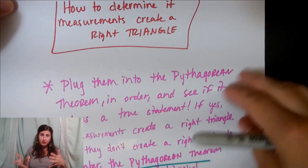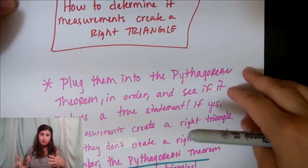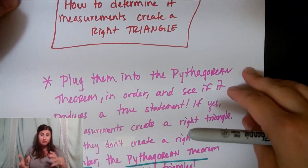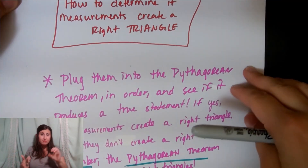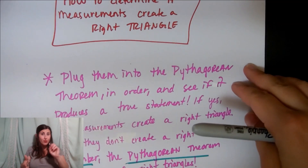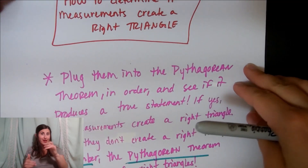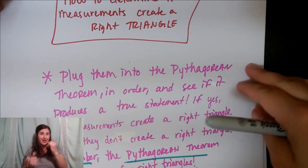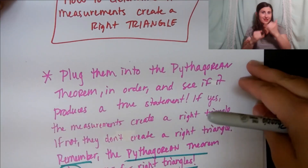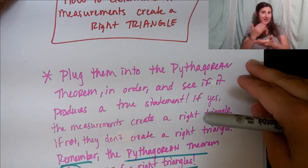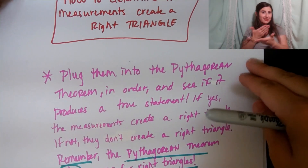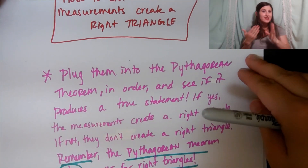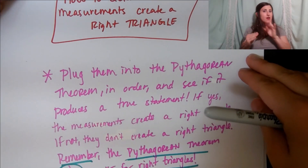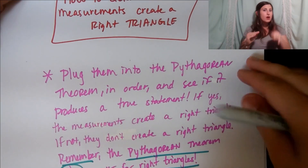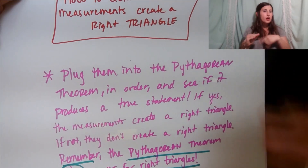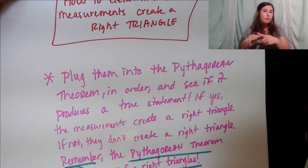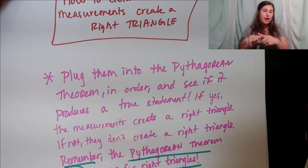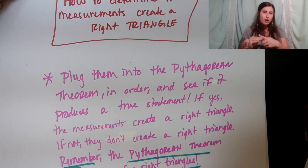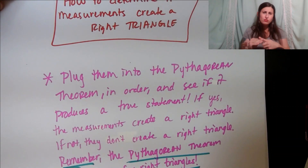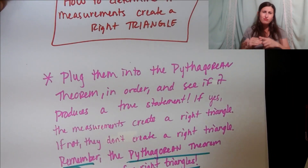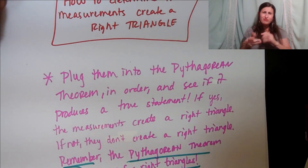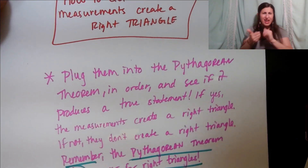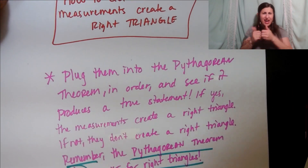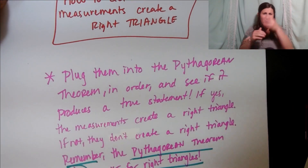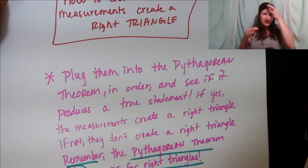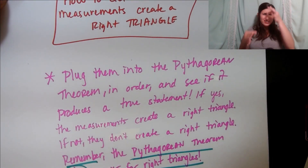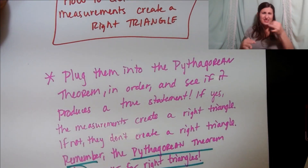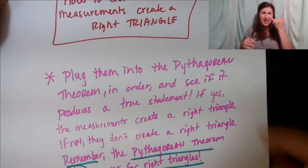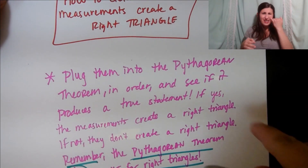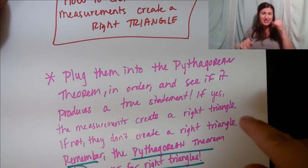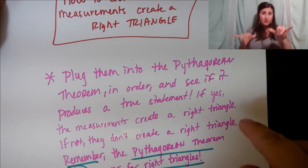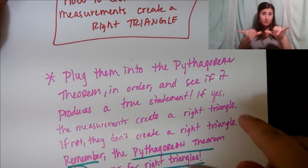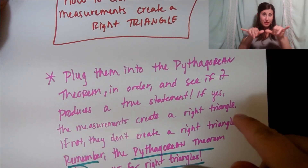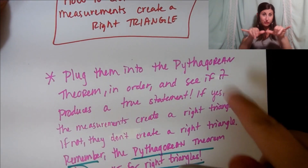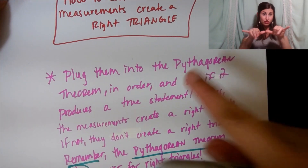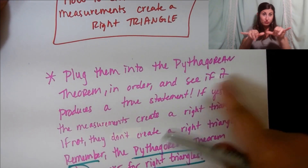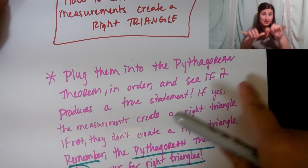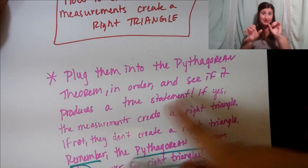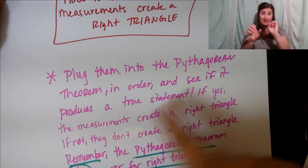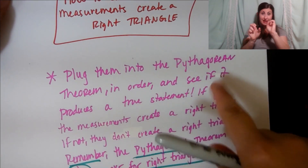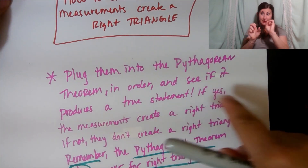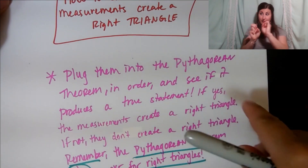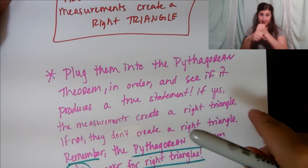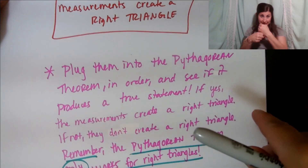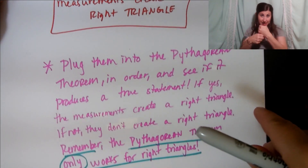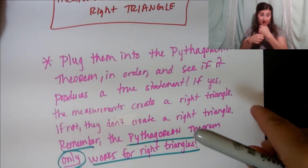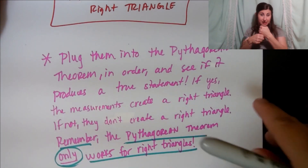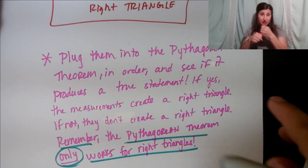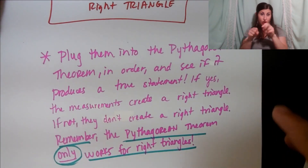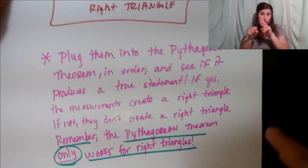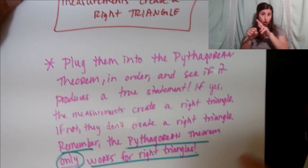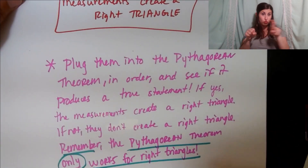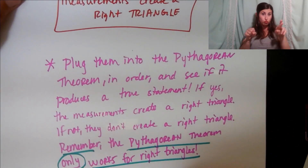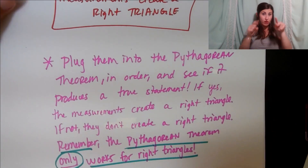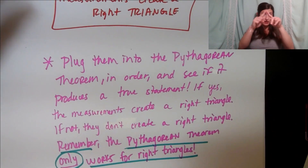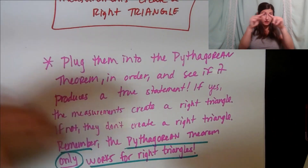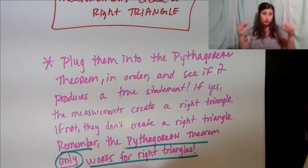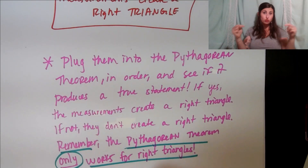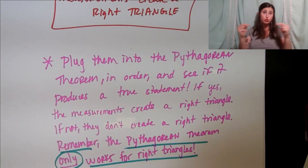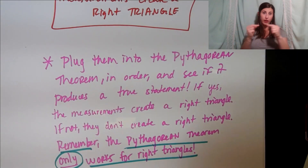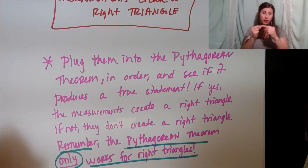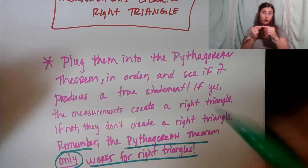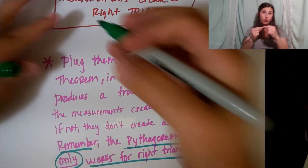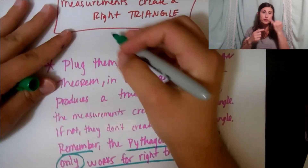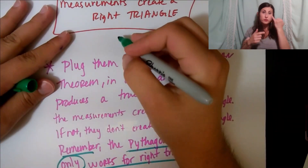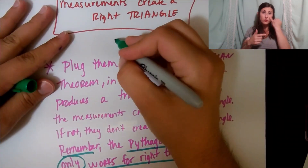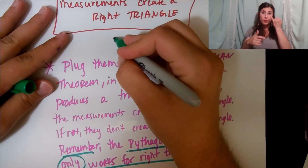All right, the last thing we're going to talk about today is how to determine if measurements create a right triangle. All right, so if